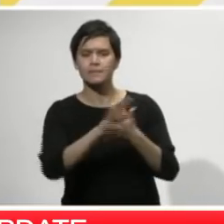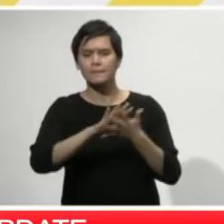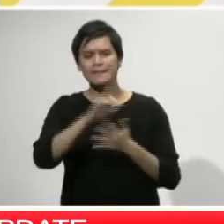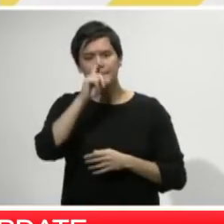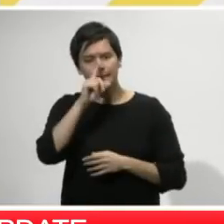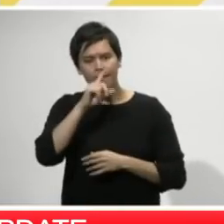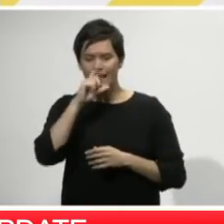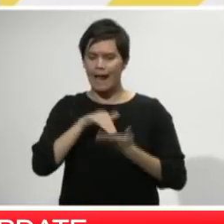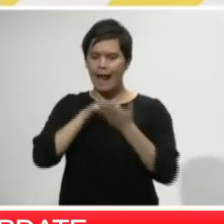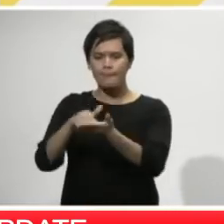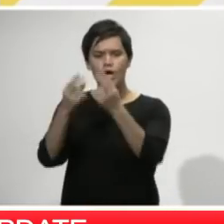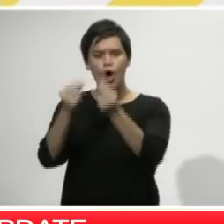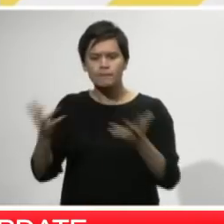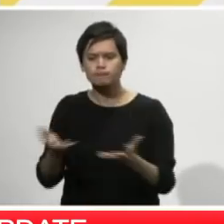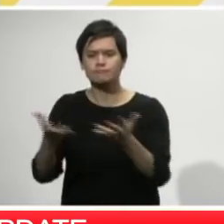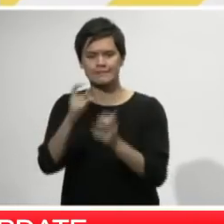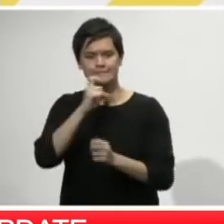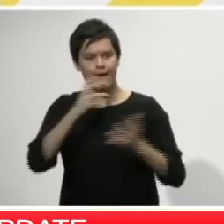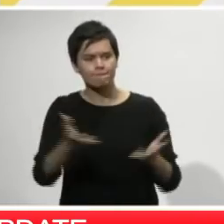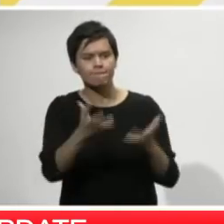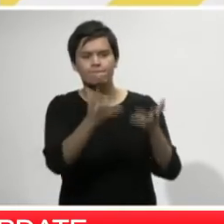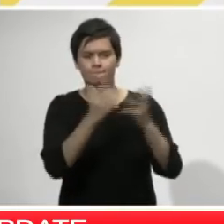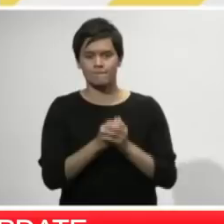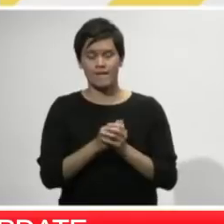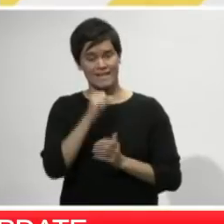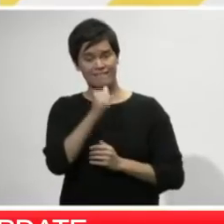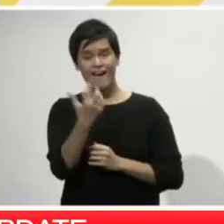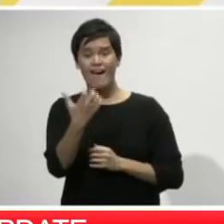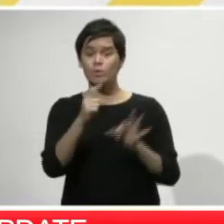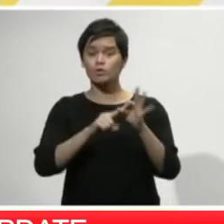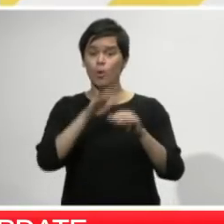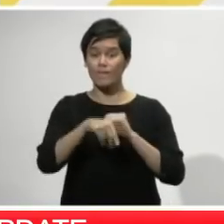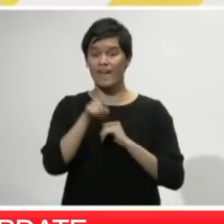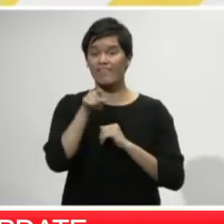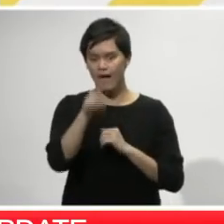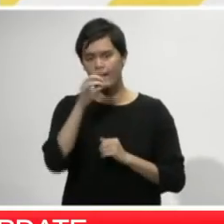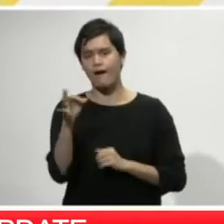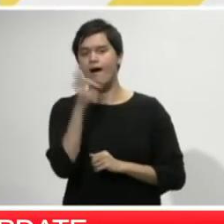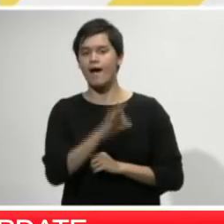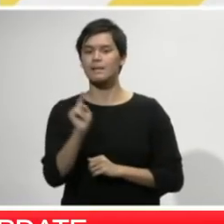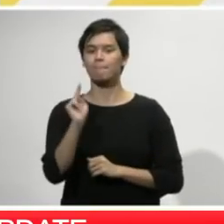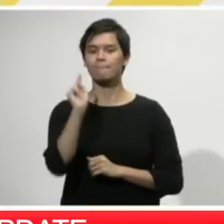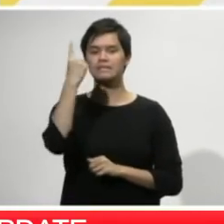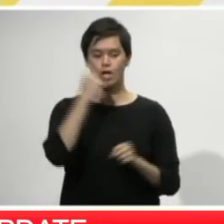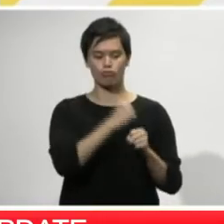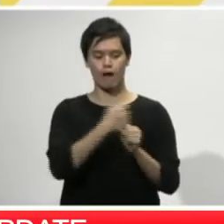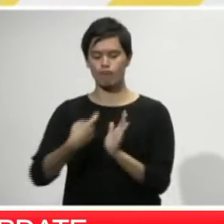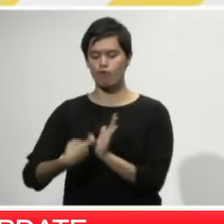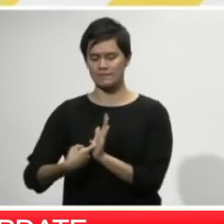and stimulate our economy. Minister Robertson is here if there are any further questions on any of those announcements